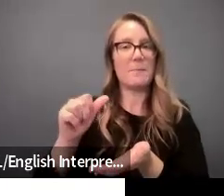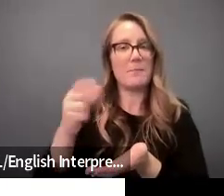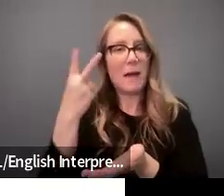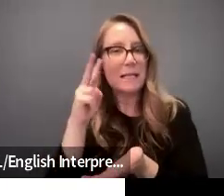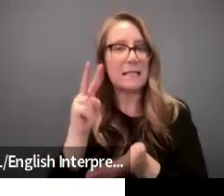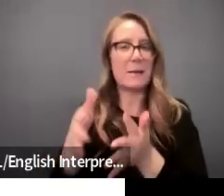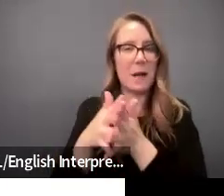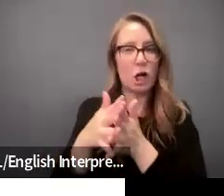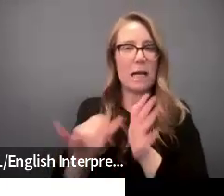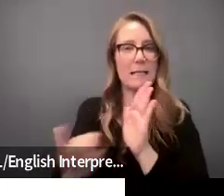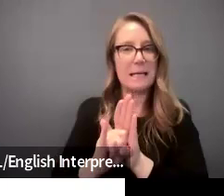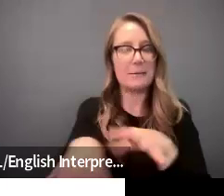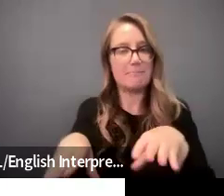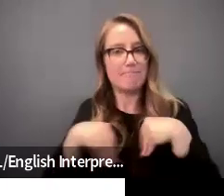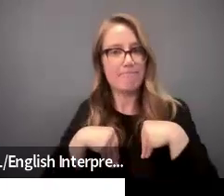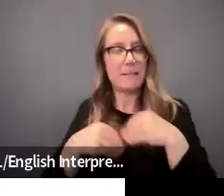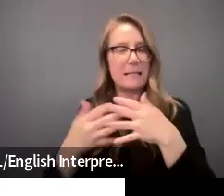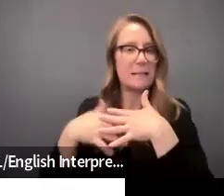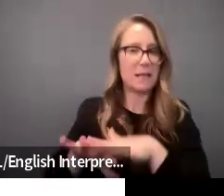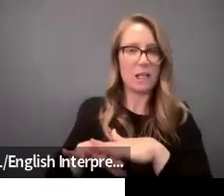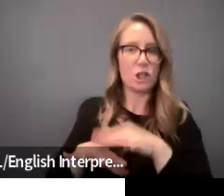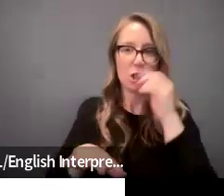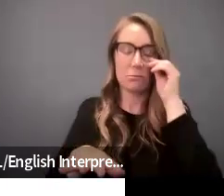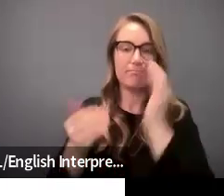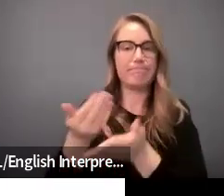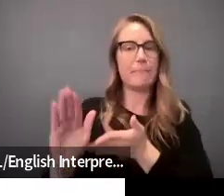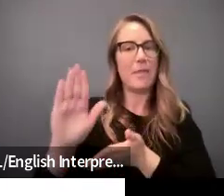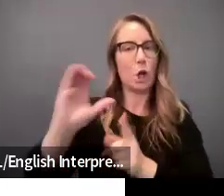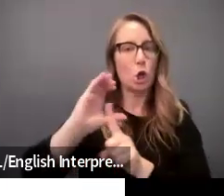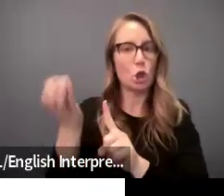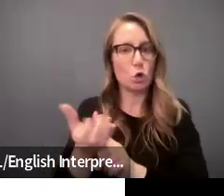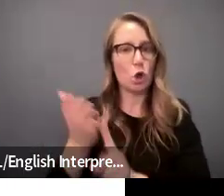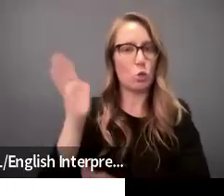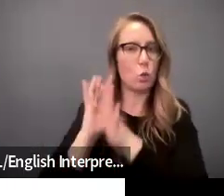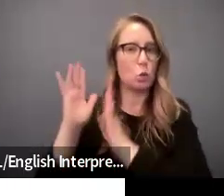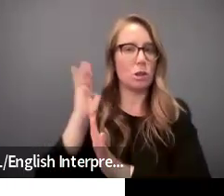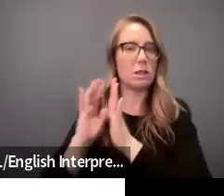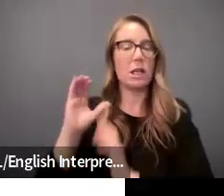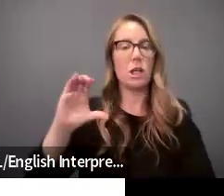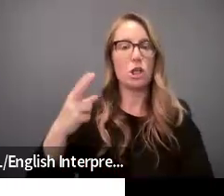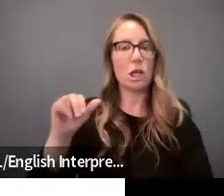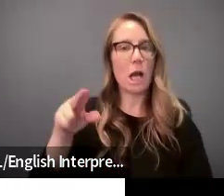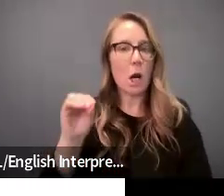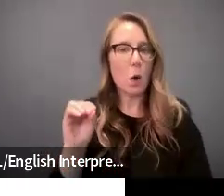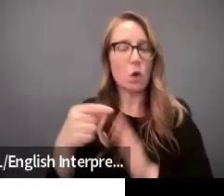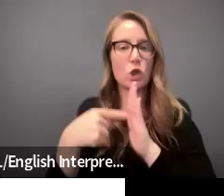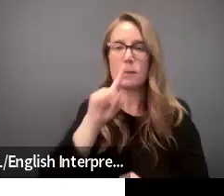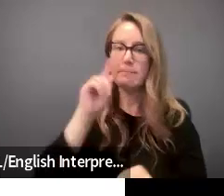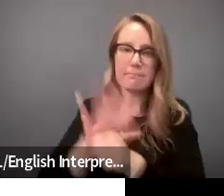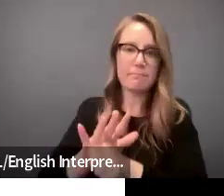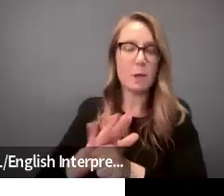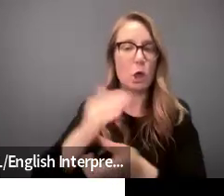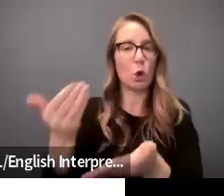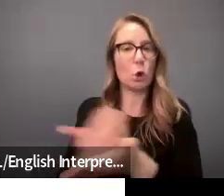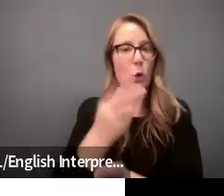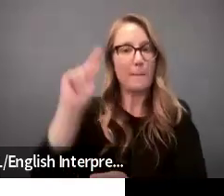identity that accepted assimilation and shunned their cultural roots. Chicano reflects their commitment to a